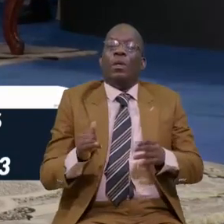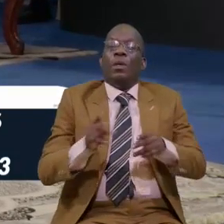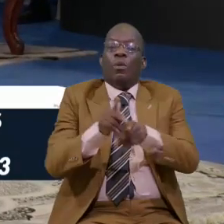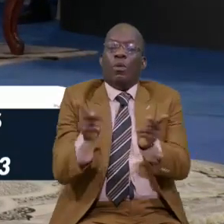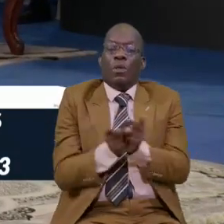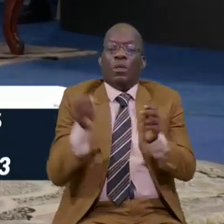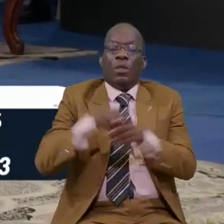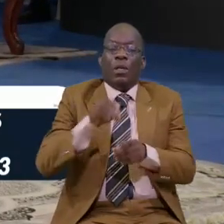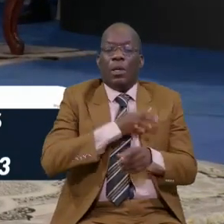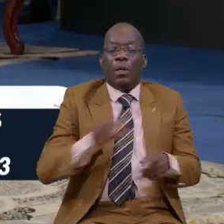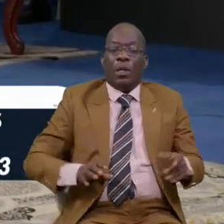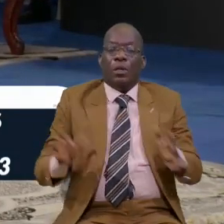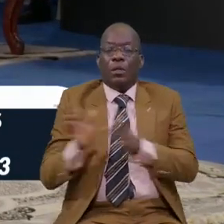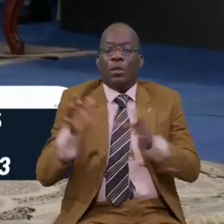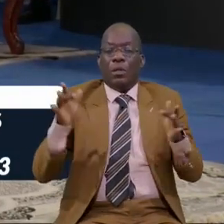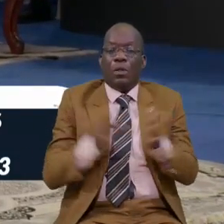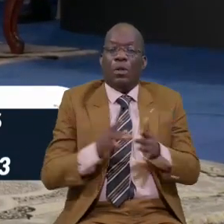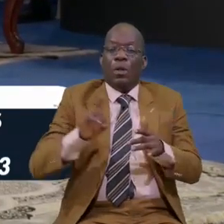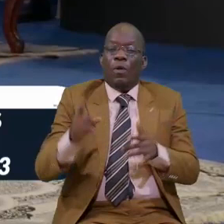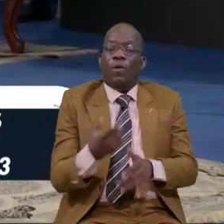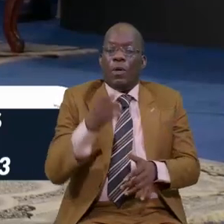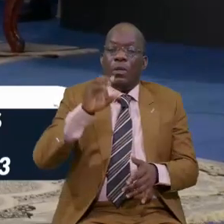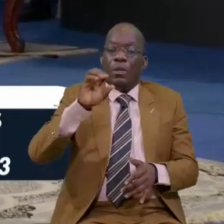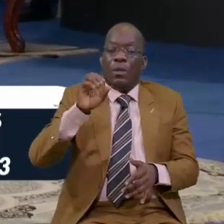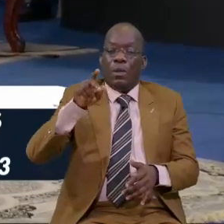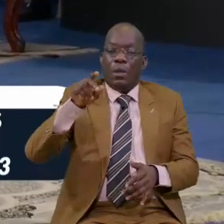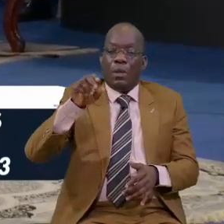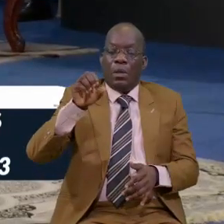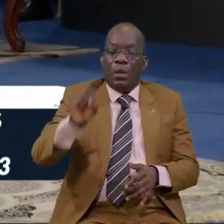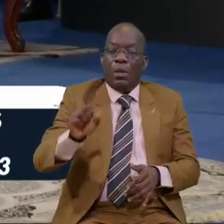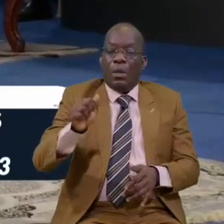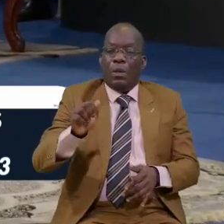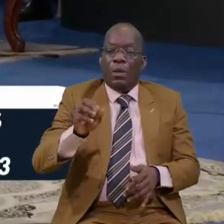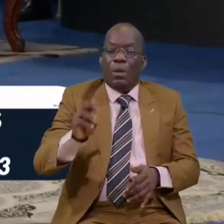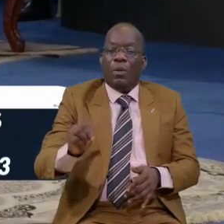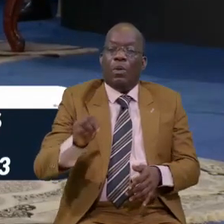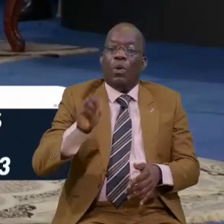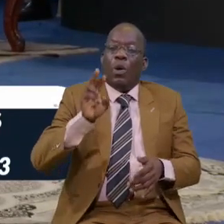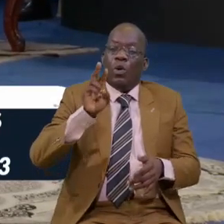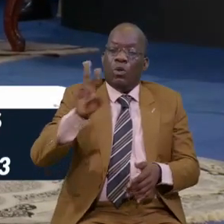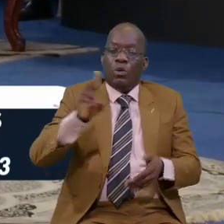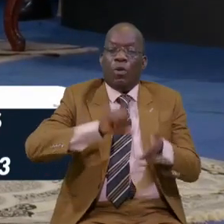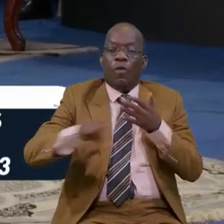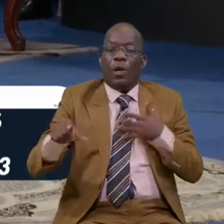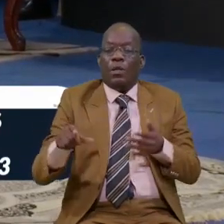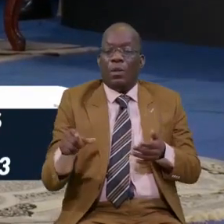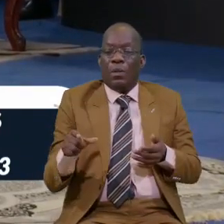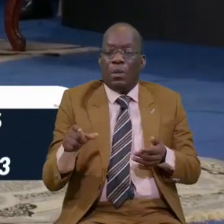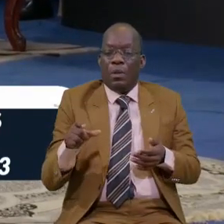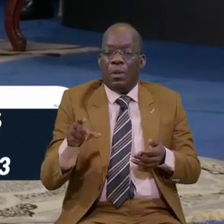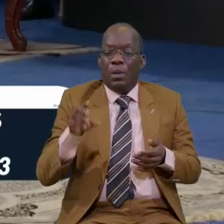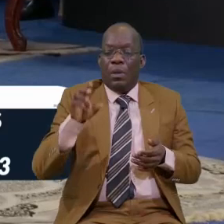in 1 Samuel chapter 2, reading there in verse 8. 1 Samuel chapter 2, we're looking at